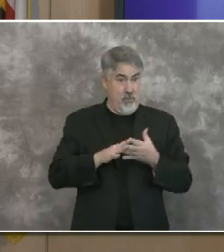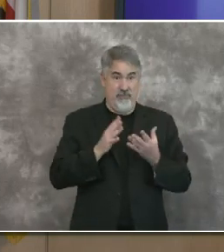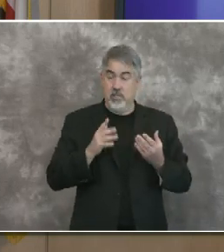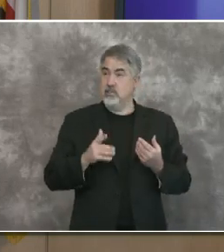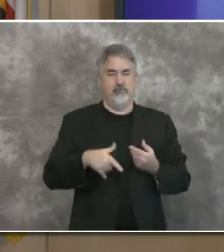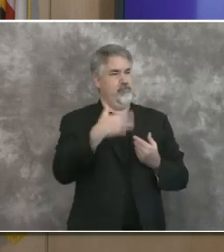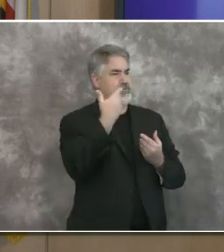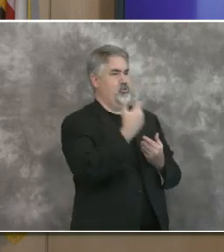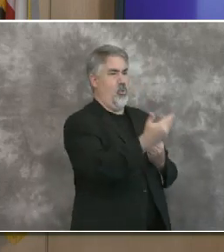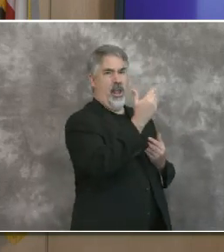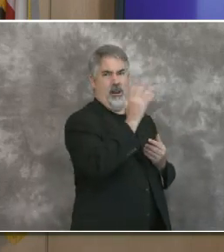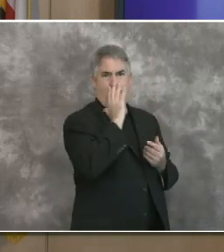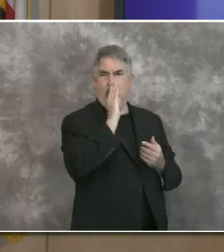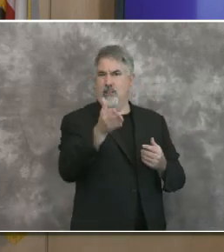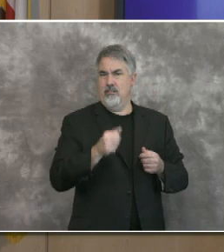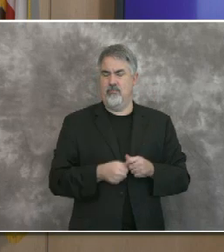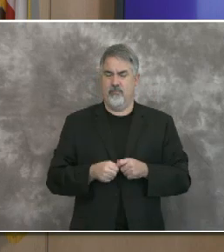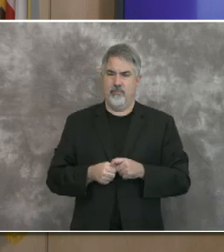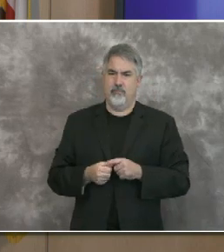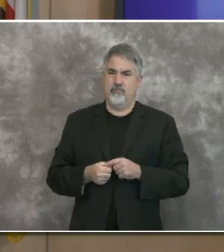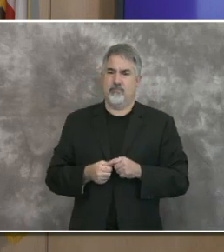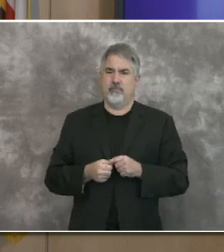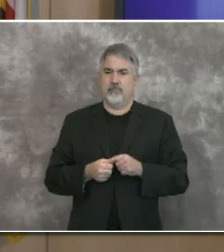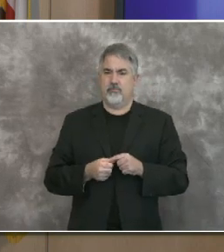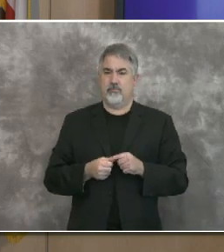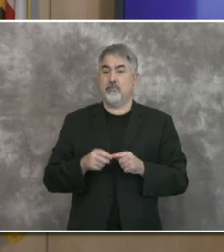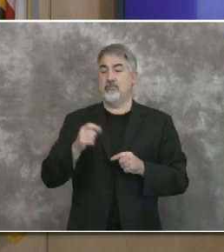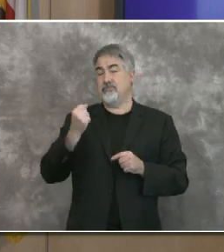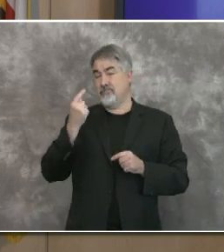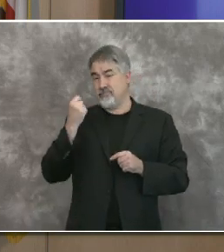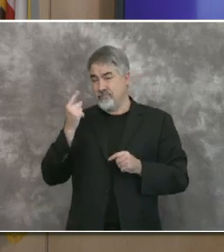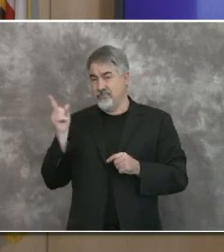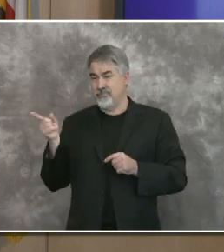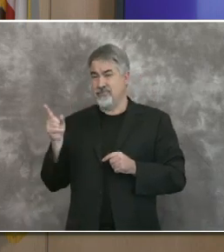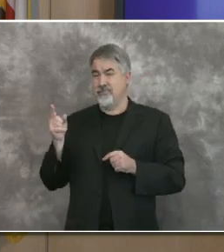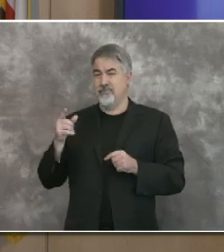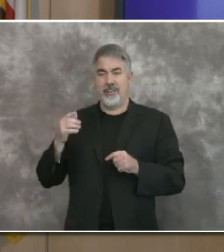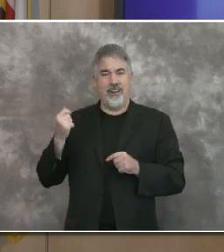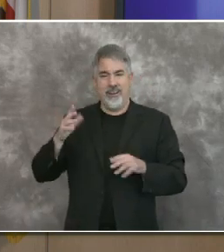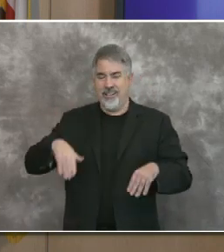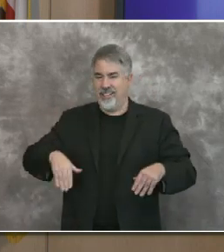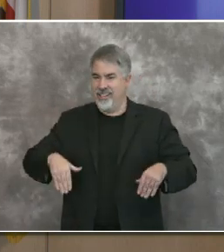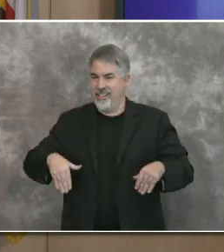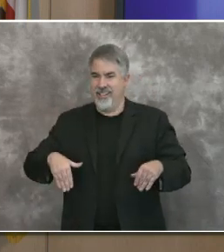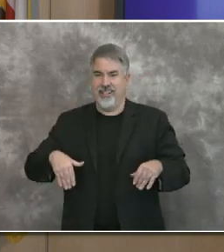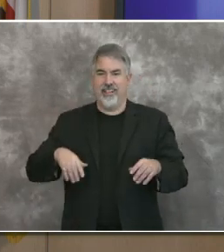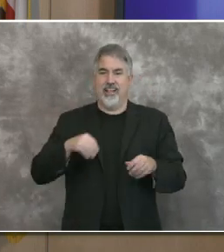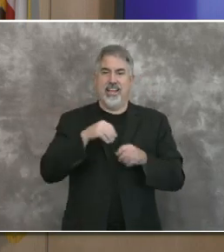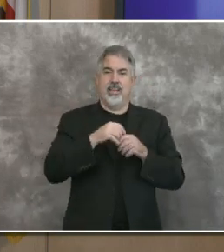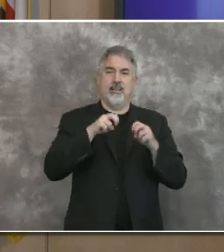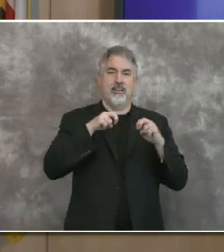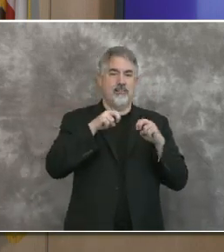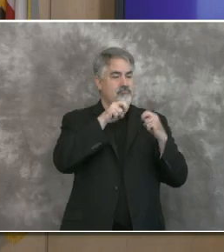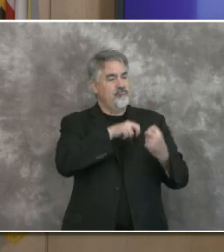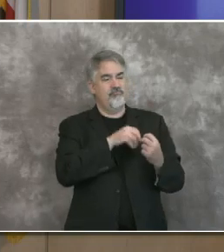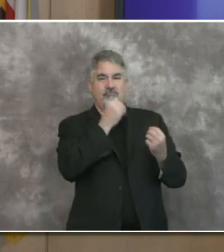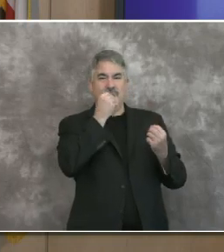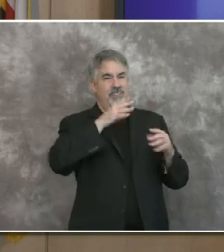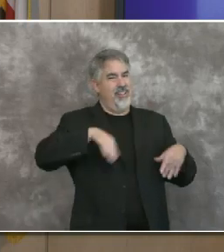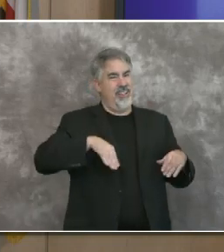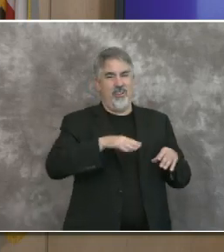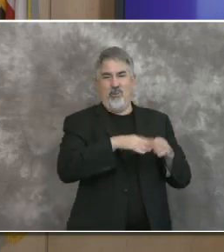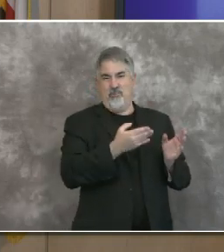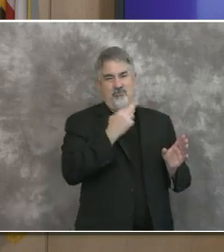businesses can open. We have not yet gotten the green light on in-person dining, but the governor did share guidance about the types of things they need to prepare